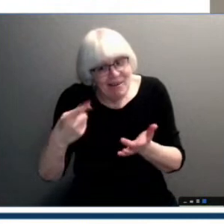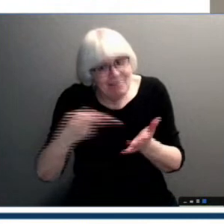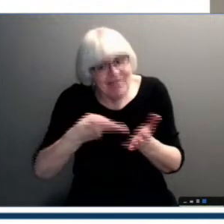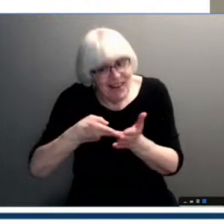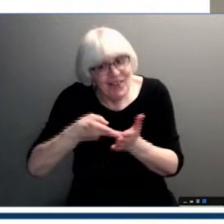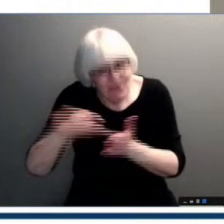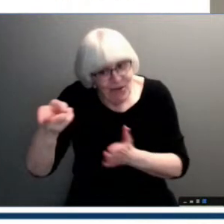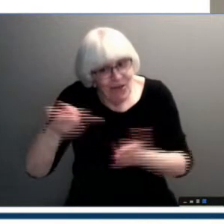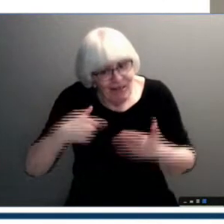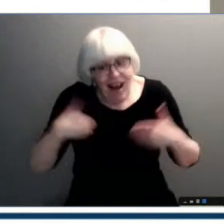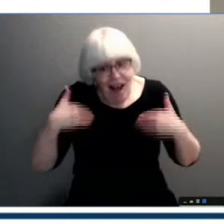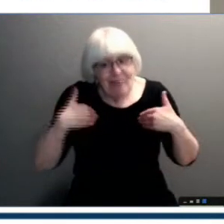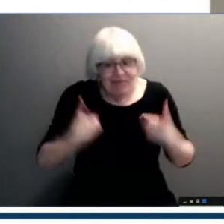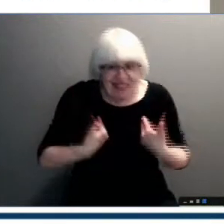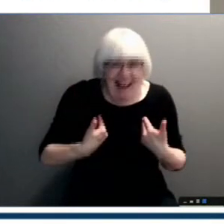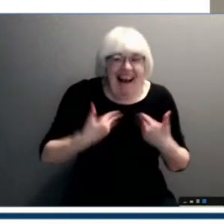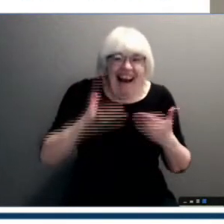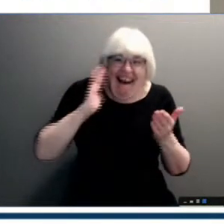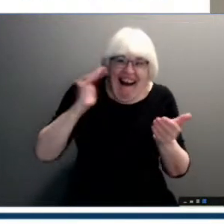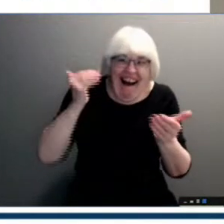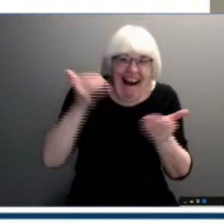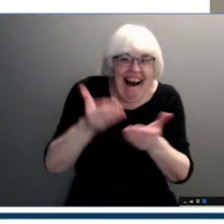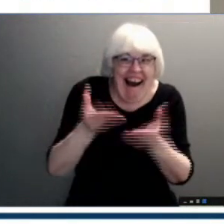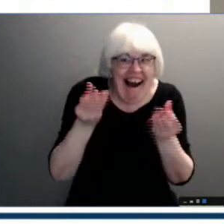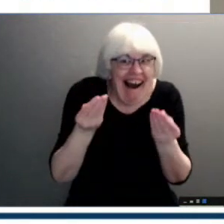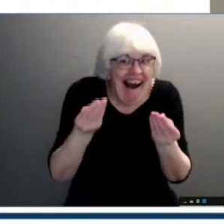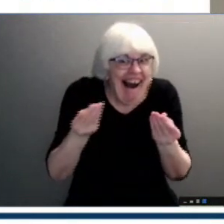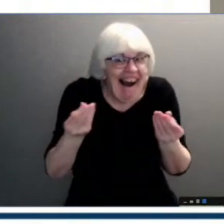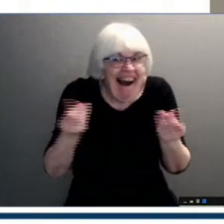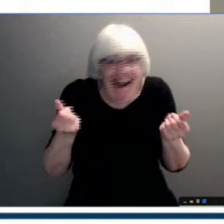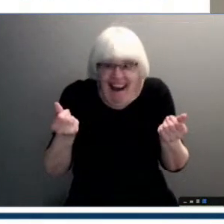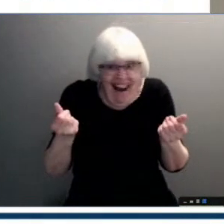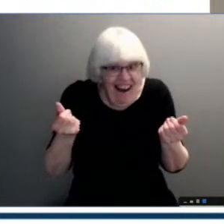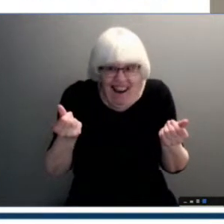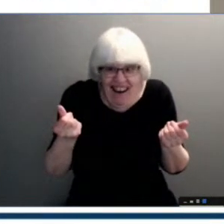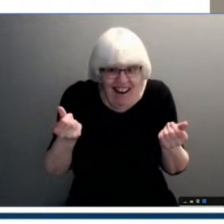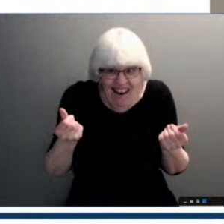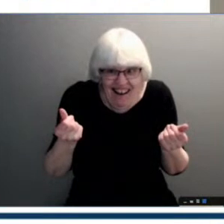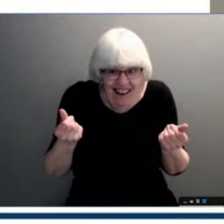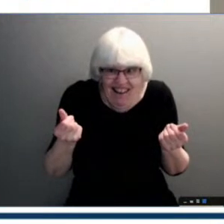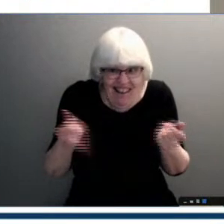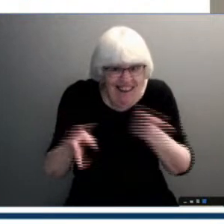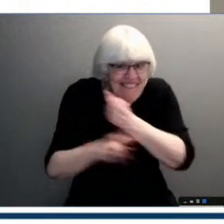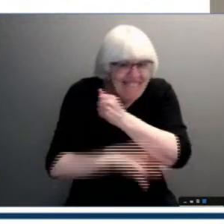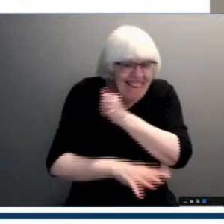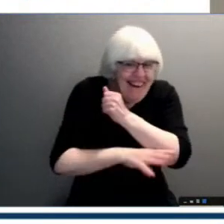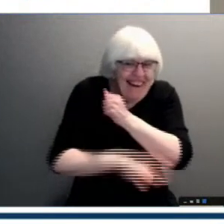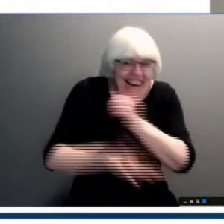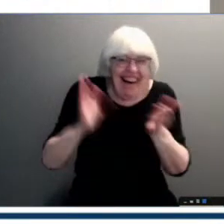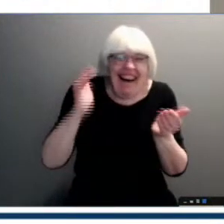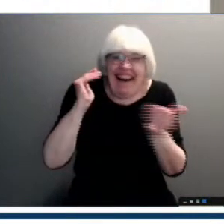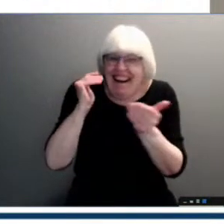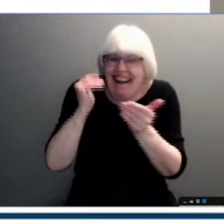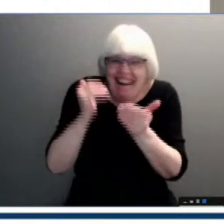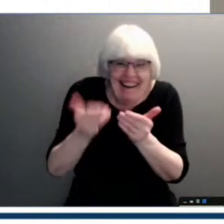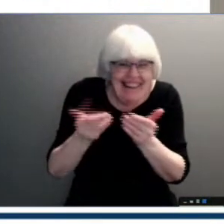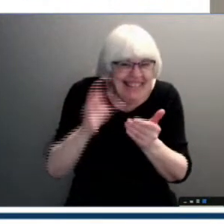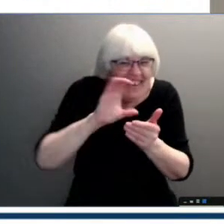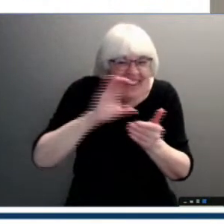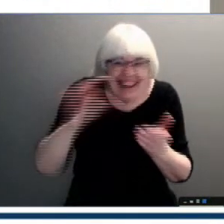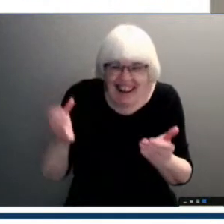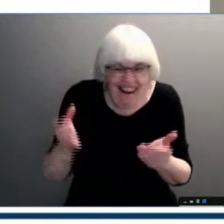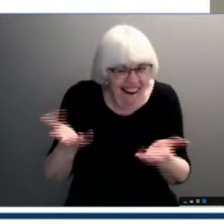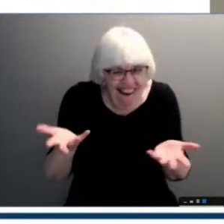fall, and then now we thought we were getting here in Christmas. But the pandemic isn't kind. But we still have to respond, and I have teams of